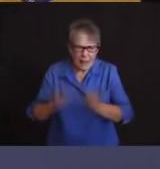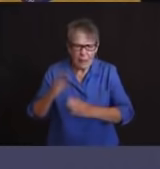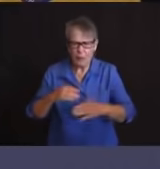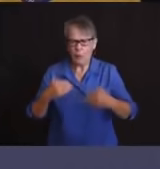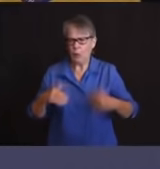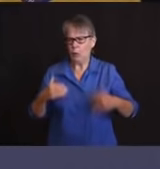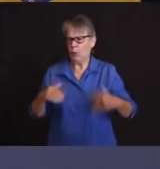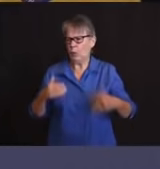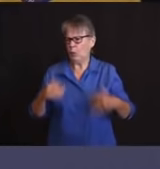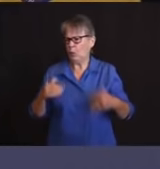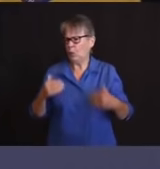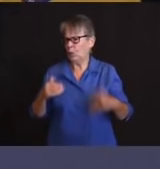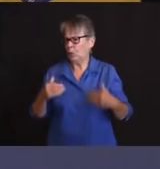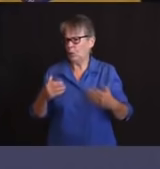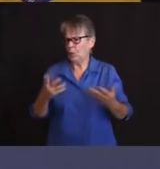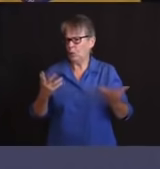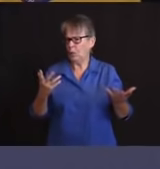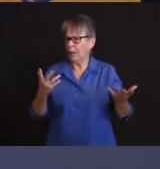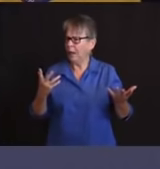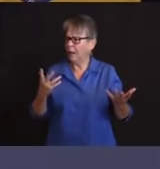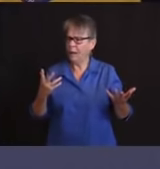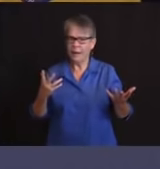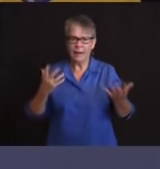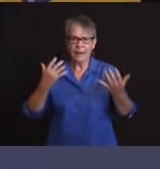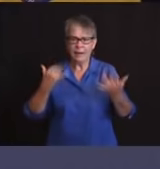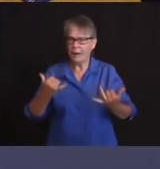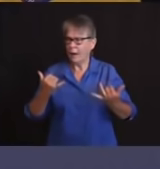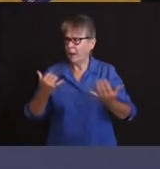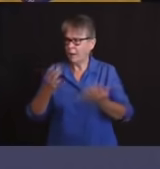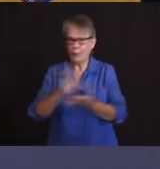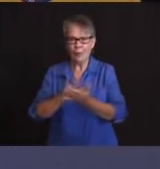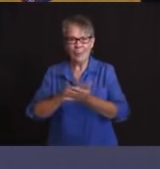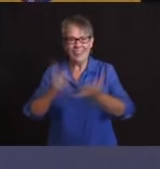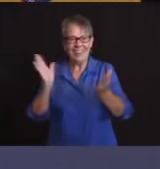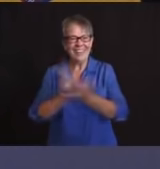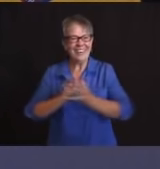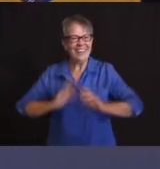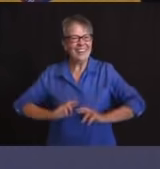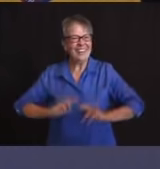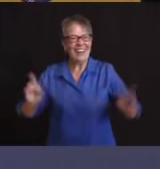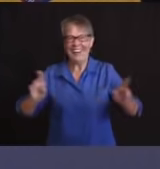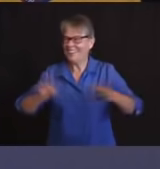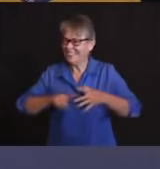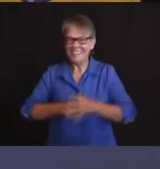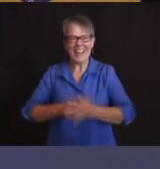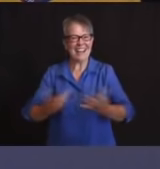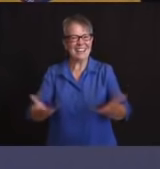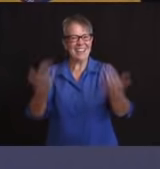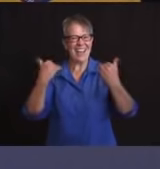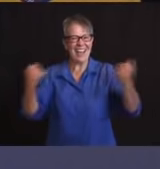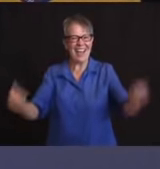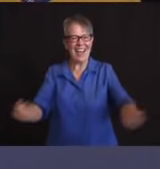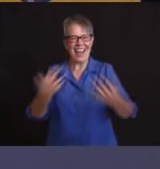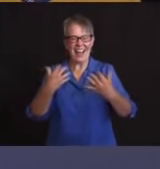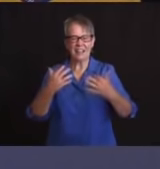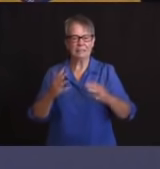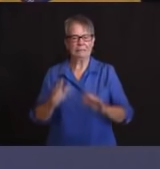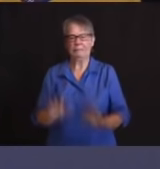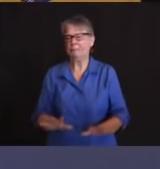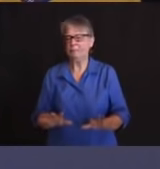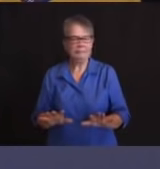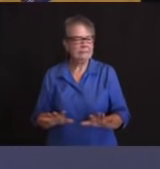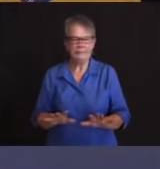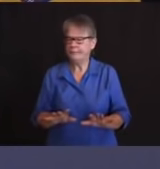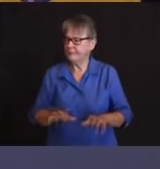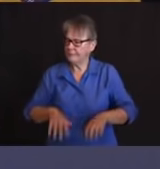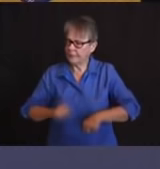show up on Tuesday. There's a lot of tracks being laid right now, but having said all that, next week is the big back-to-school week.